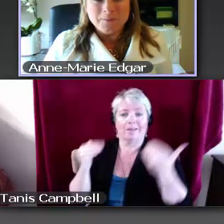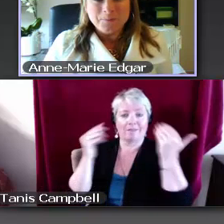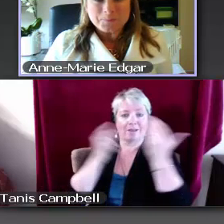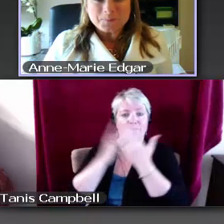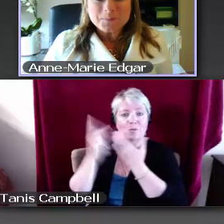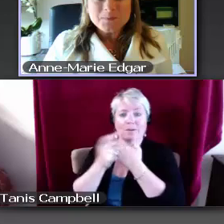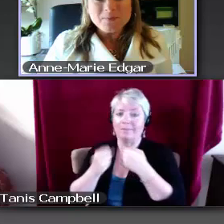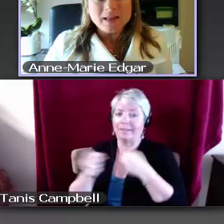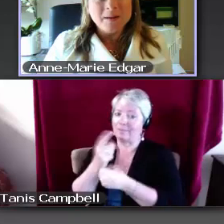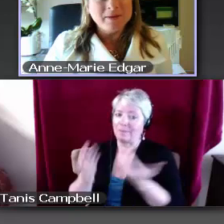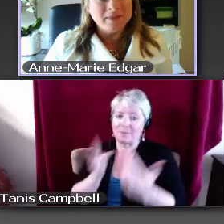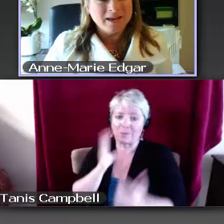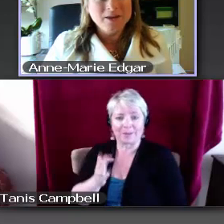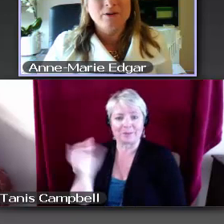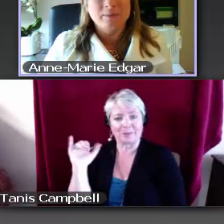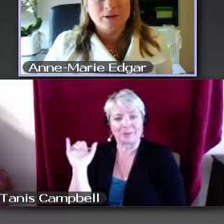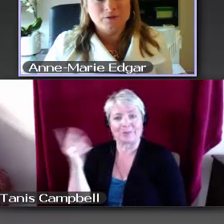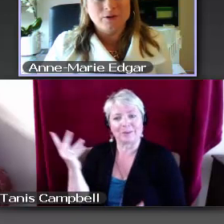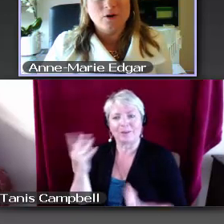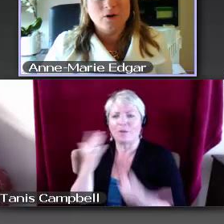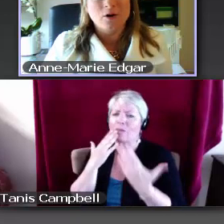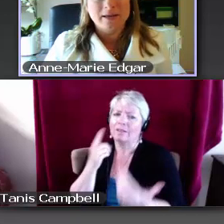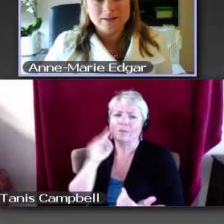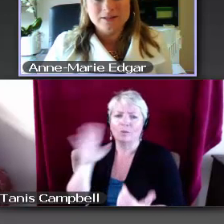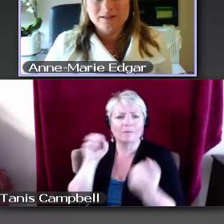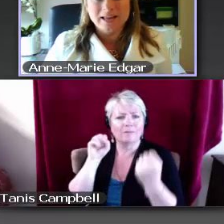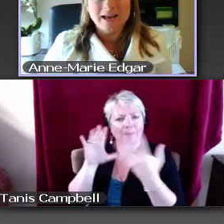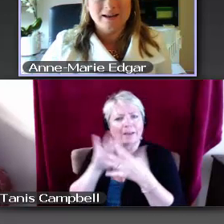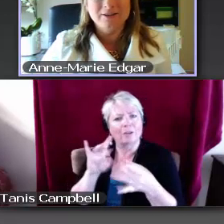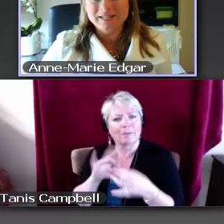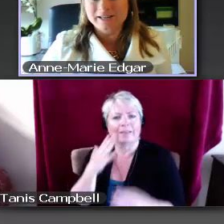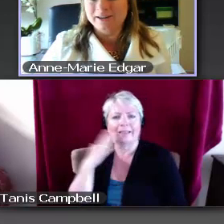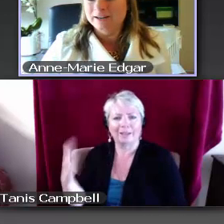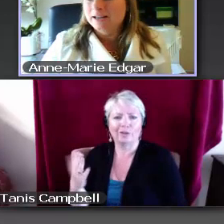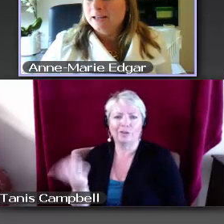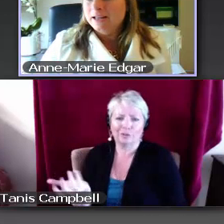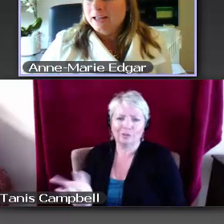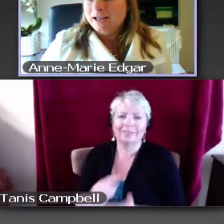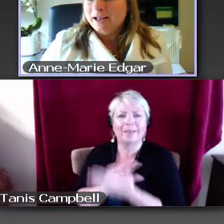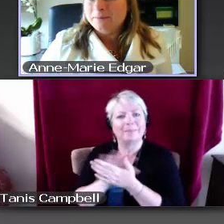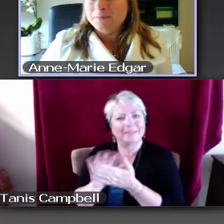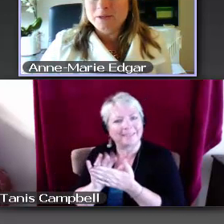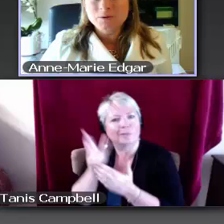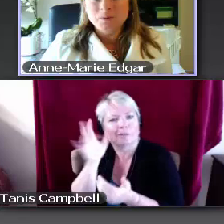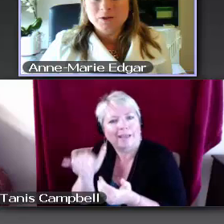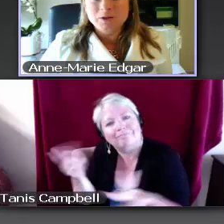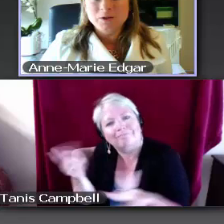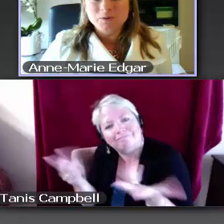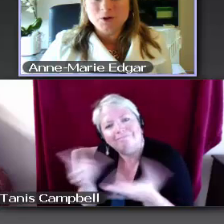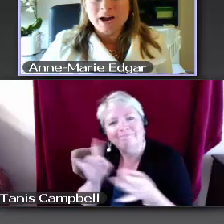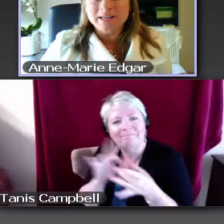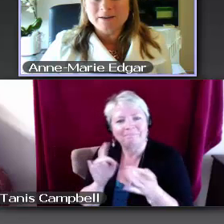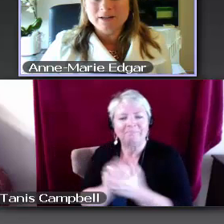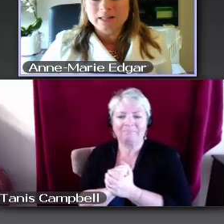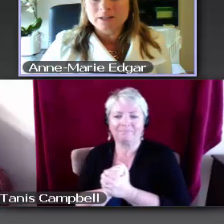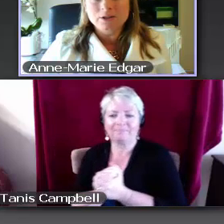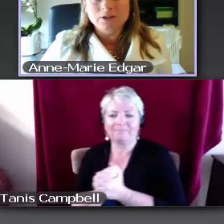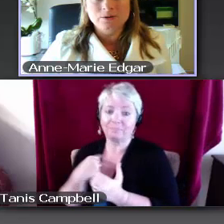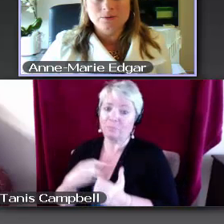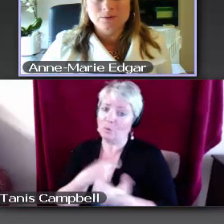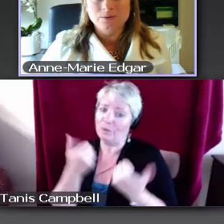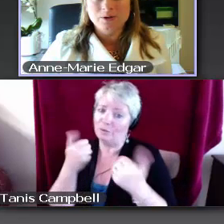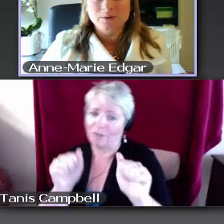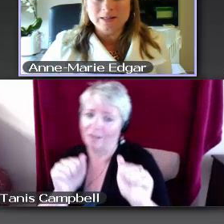as well. But thank you very much for the comment. Yeah, good to hear. We do try